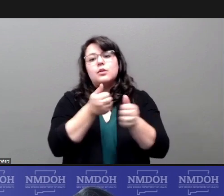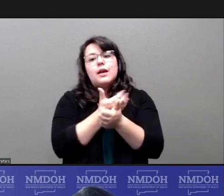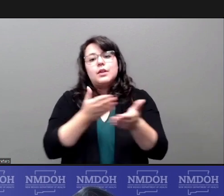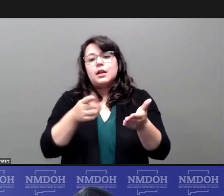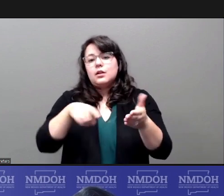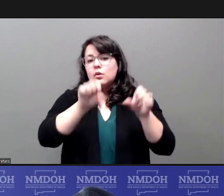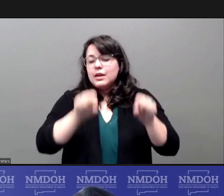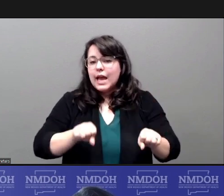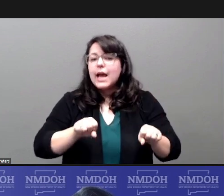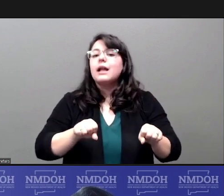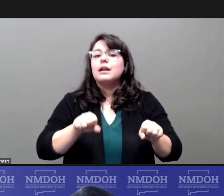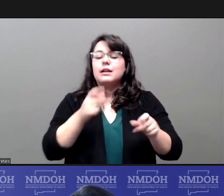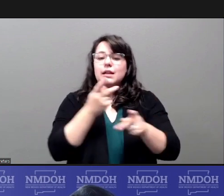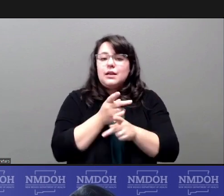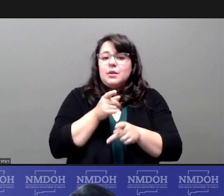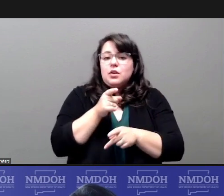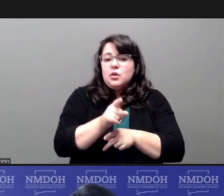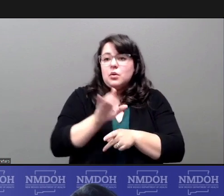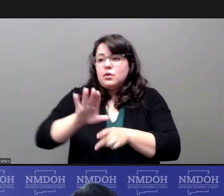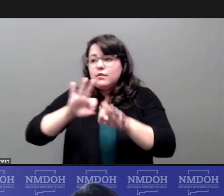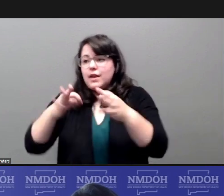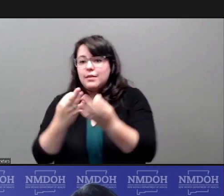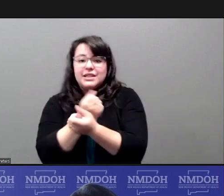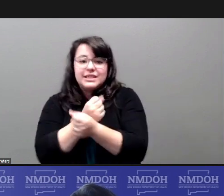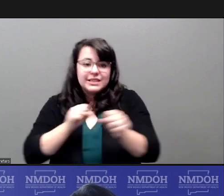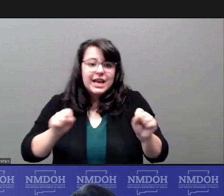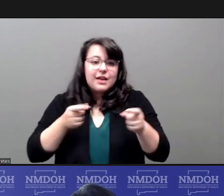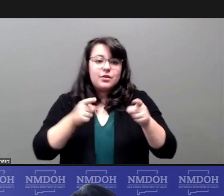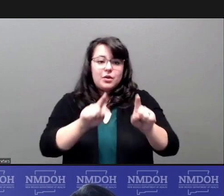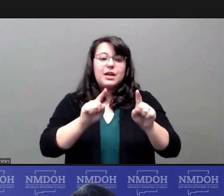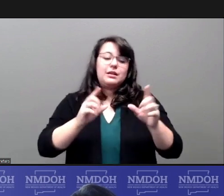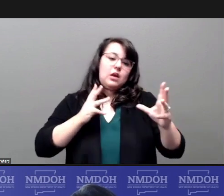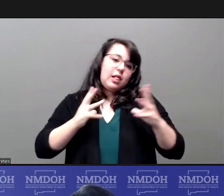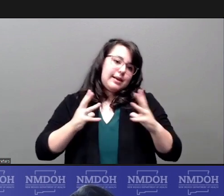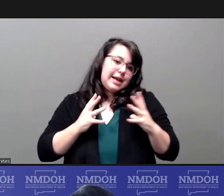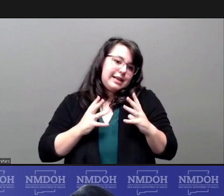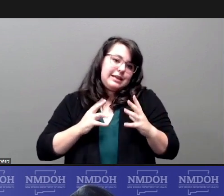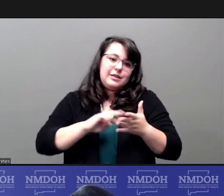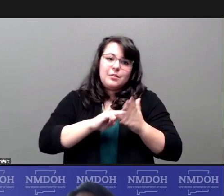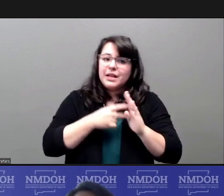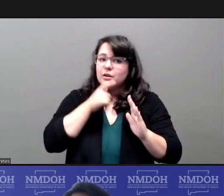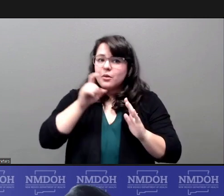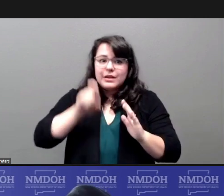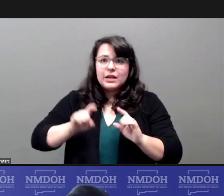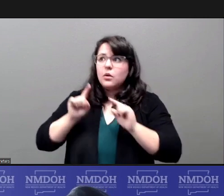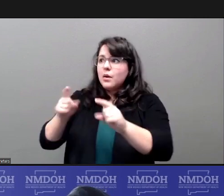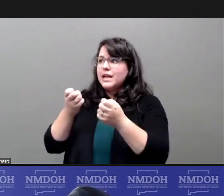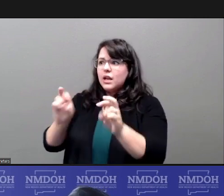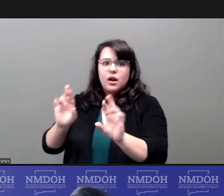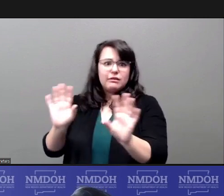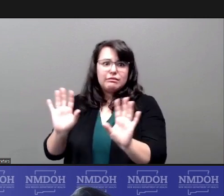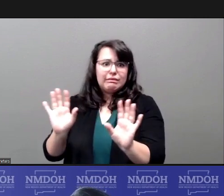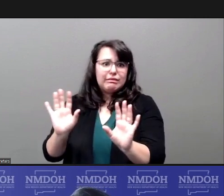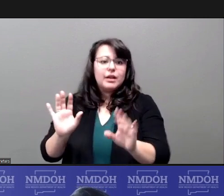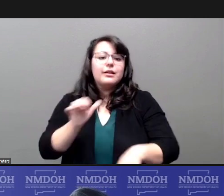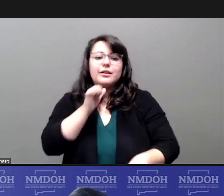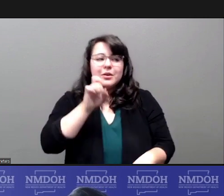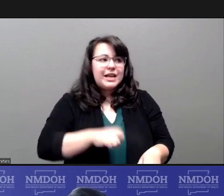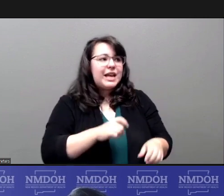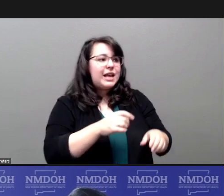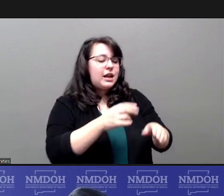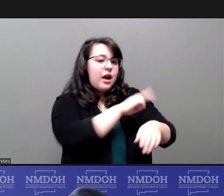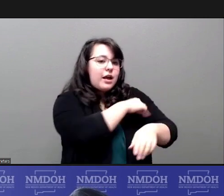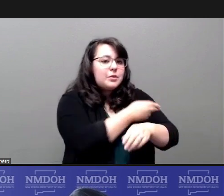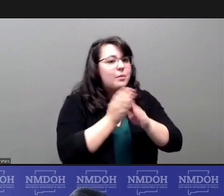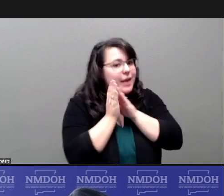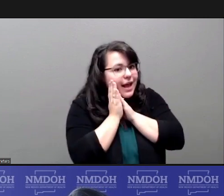your family safe during the holidays so that you actually don't need an emergency room and you don't need a hospital bed, or